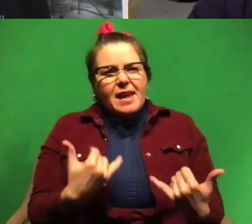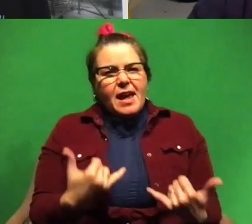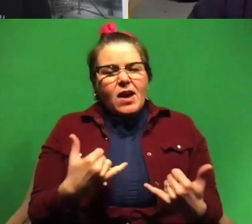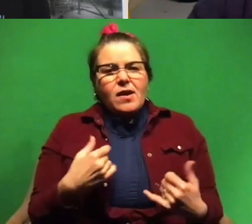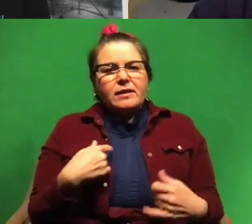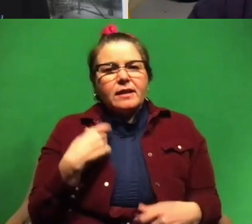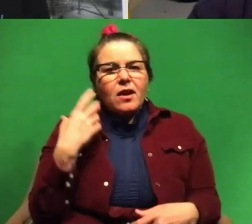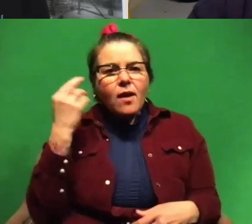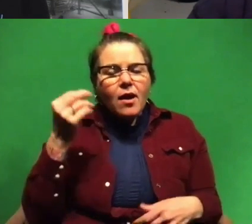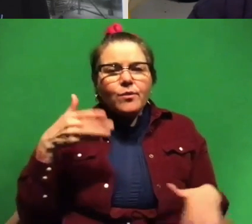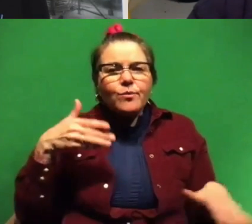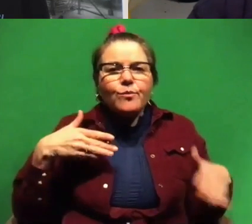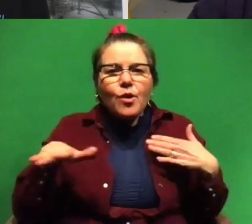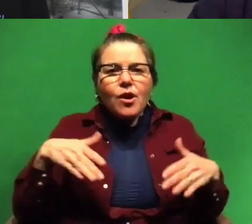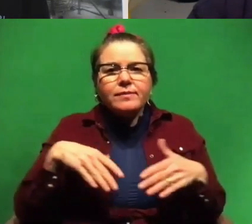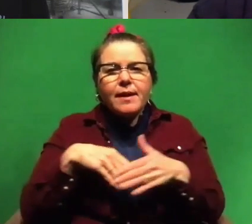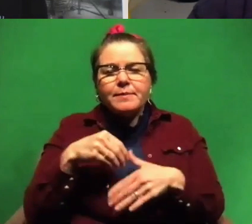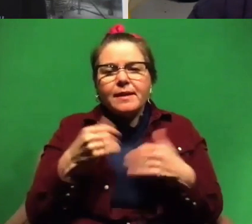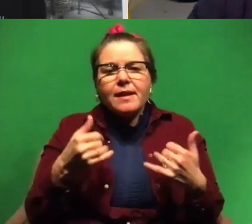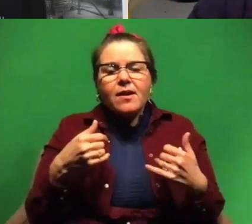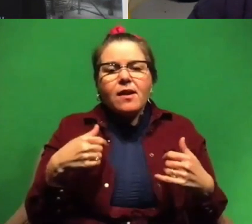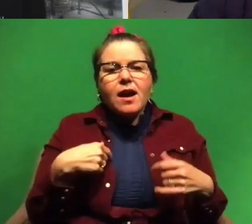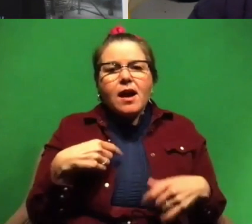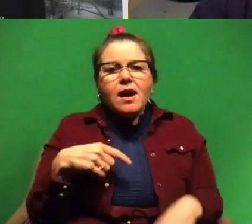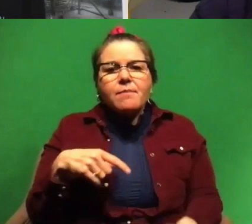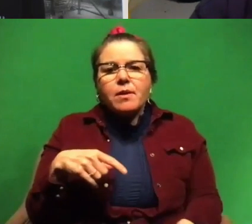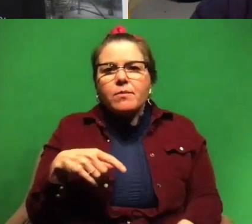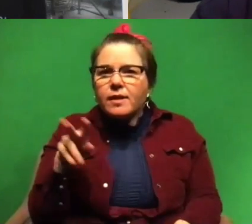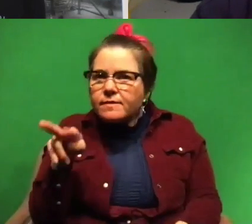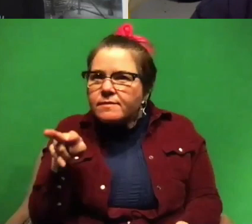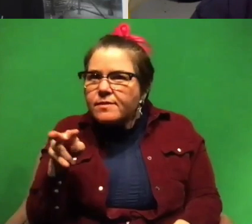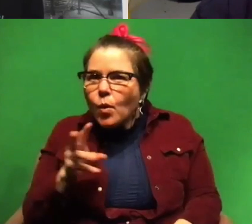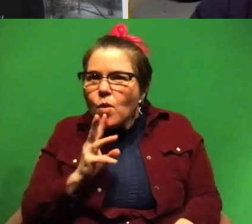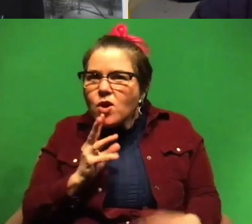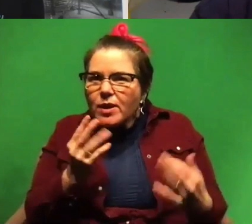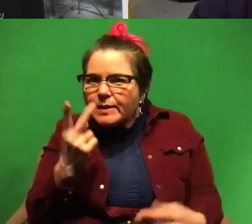on walks like outside now, I'm just always like staring at the water and like waiting to